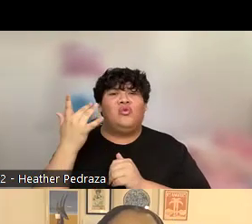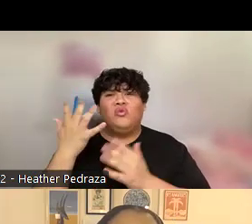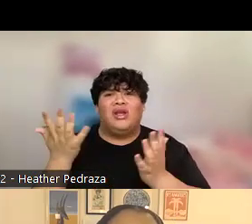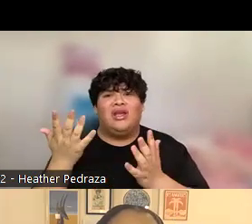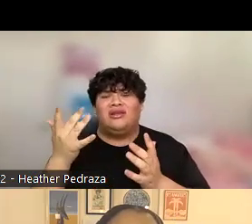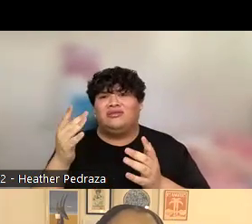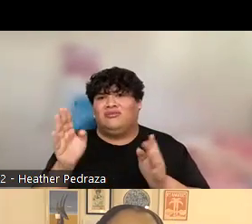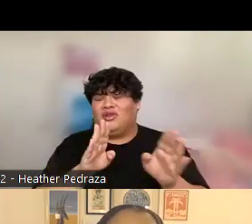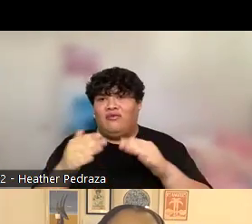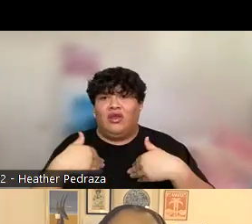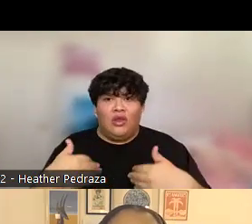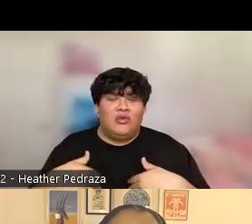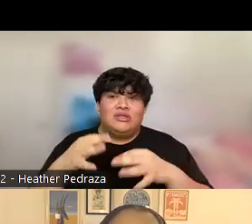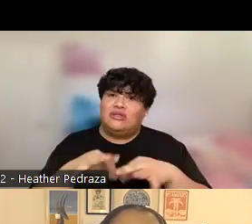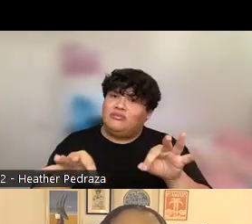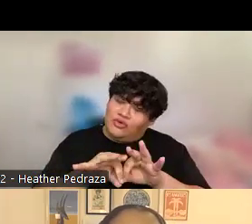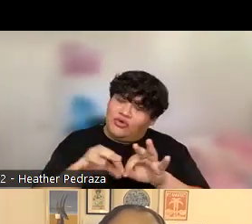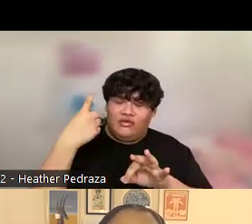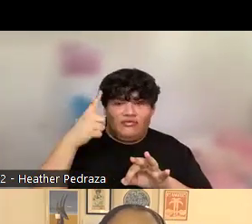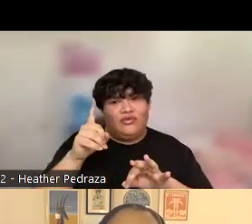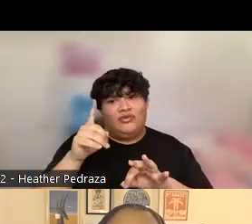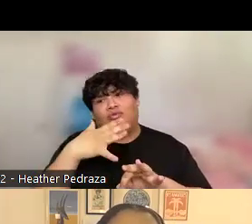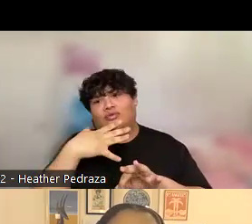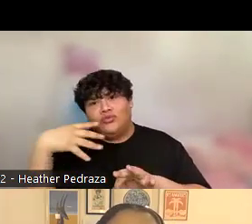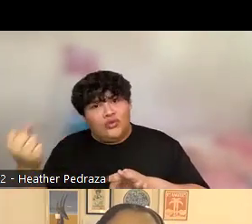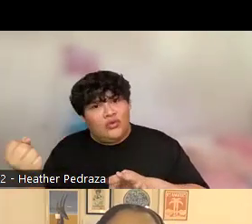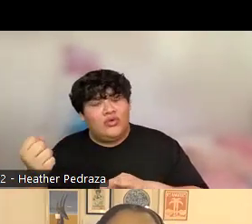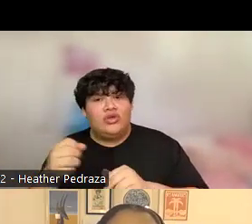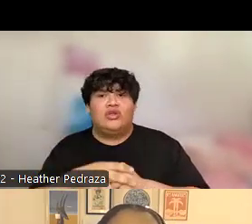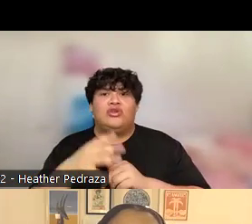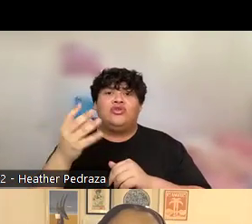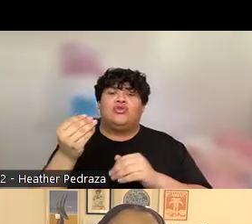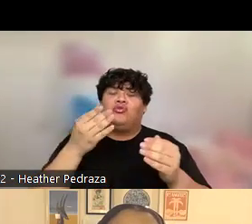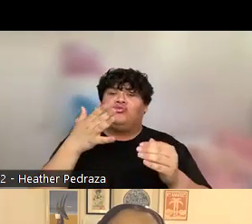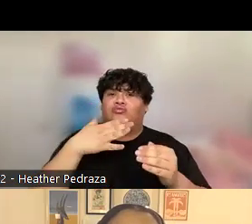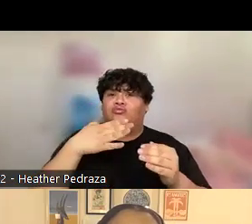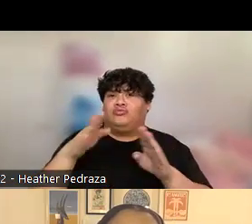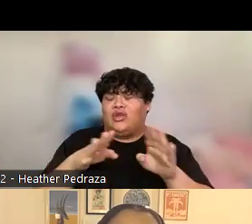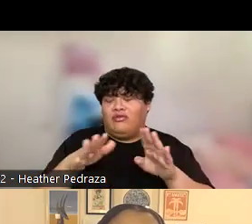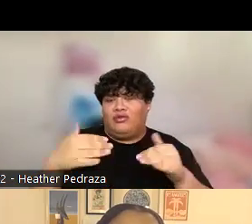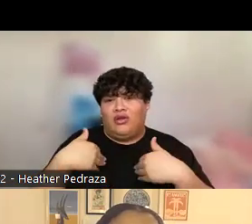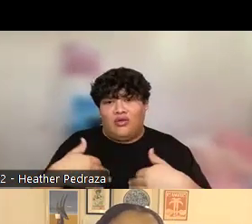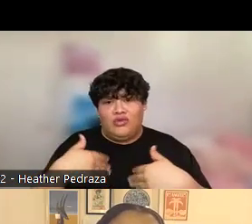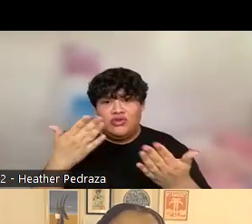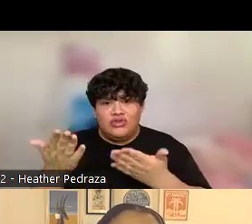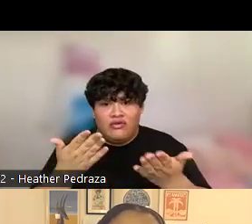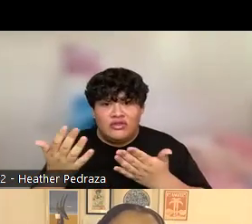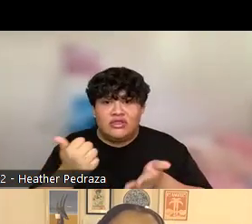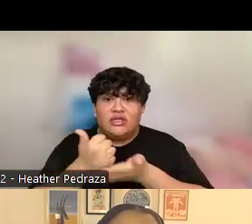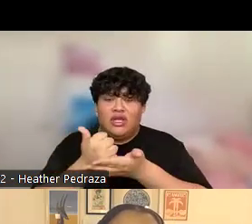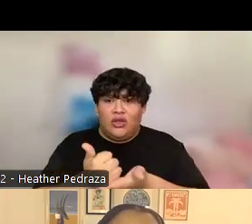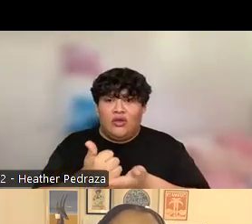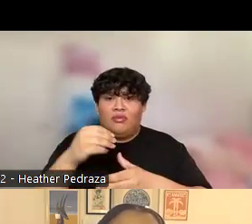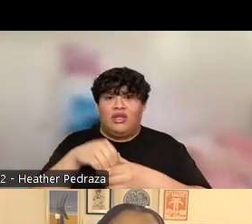health important for older adults? So behavioral health services are really integral in supporting older adults